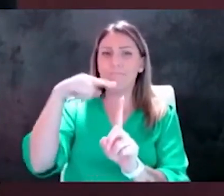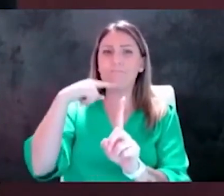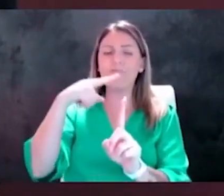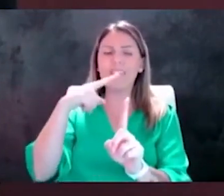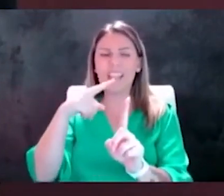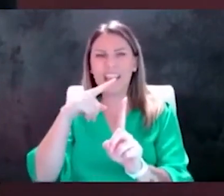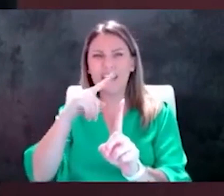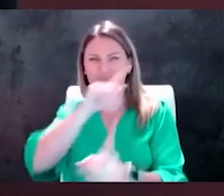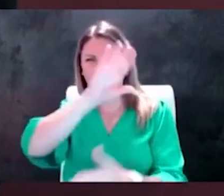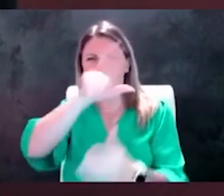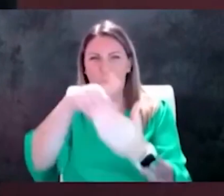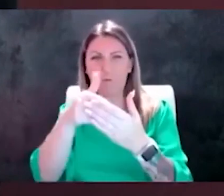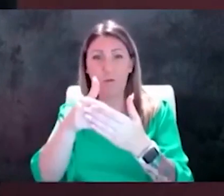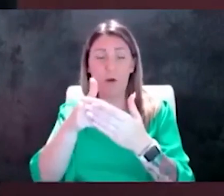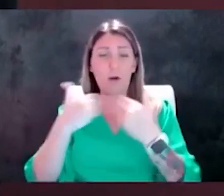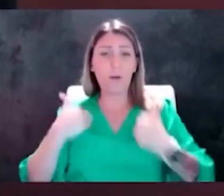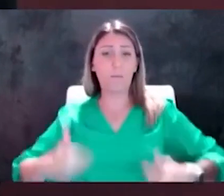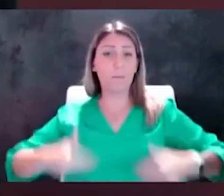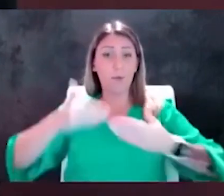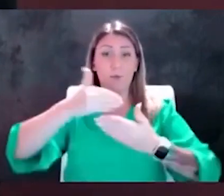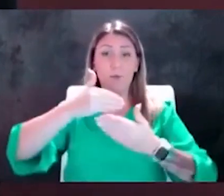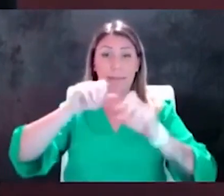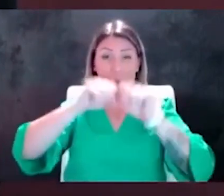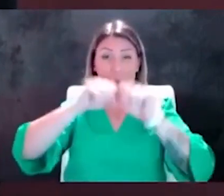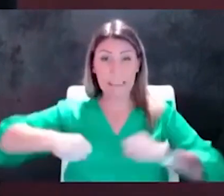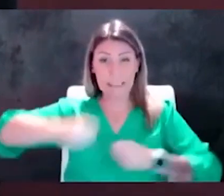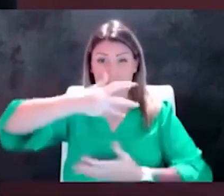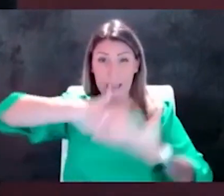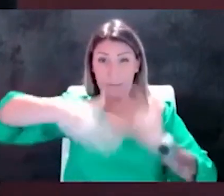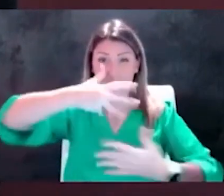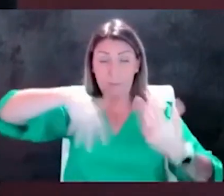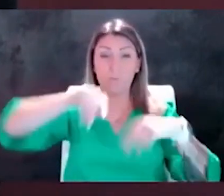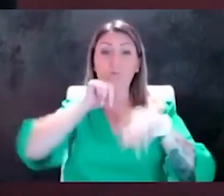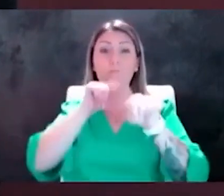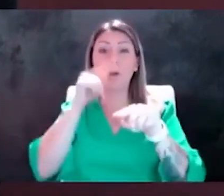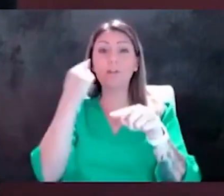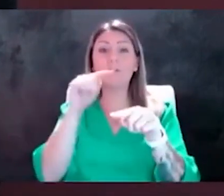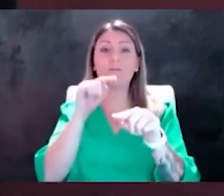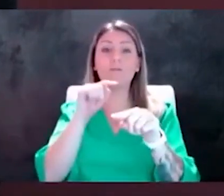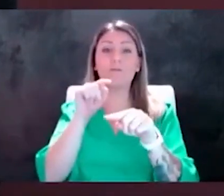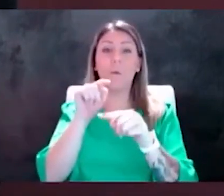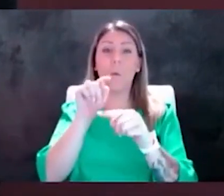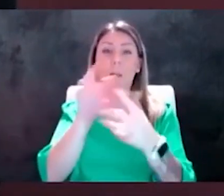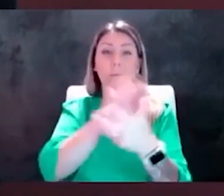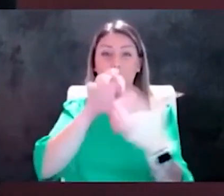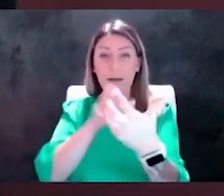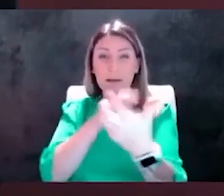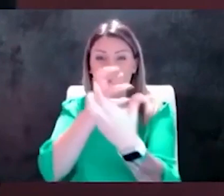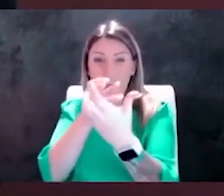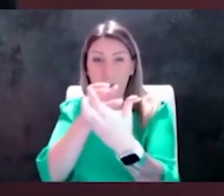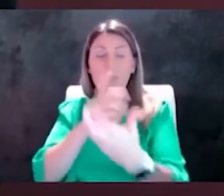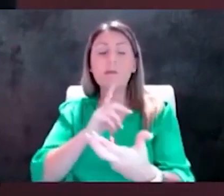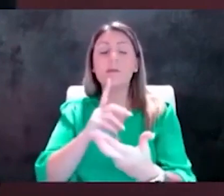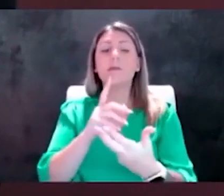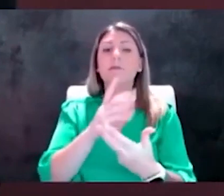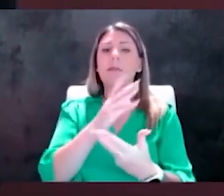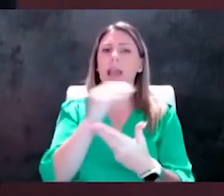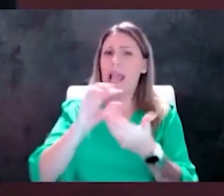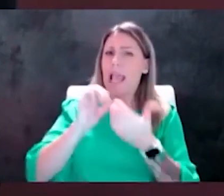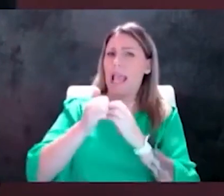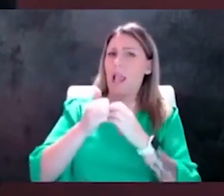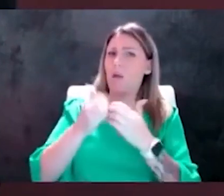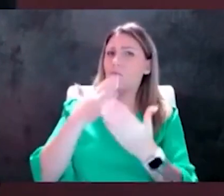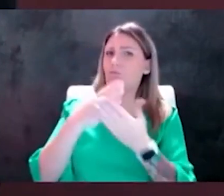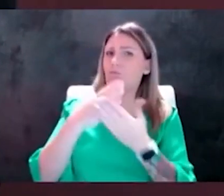immune system is responding to mix and match. Now we're trying to also look at data about outcomes. How well protected are patients if